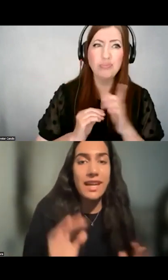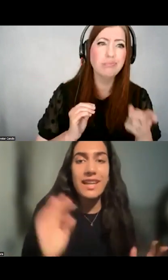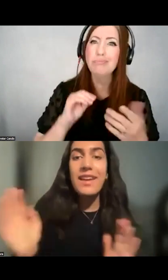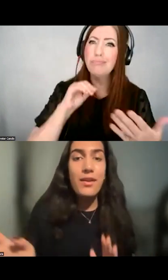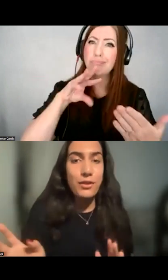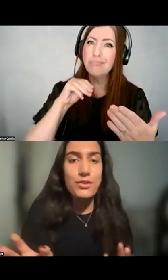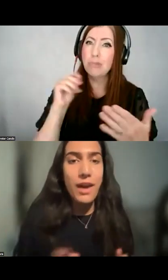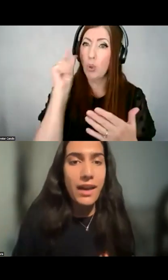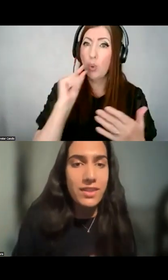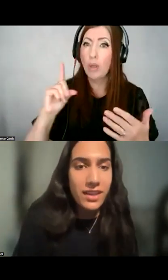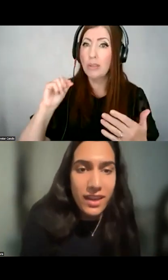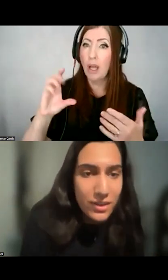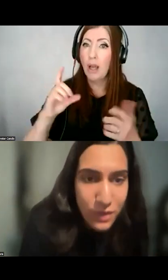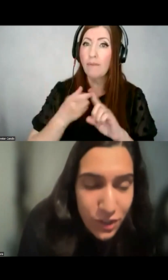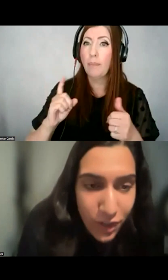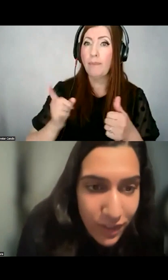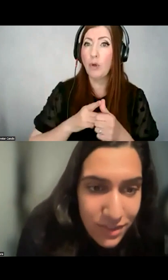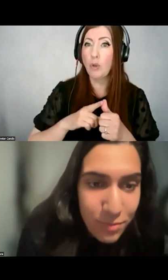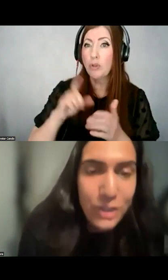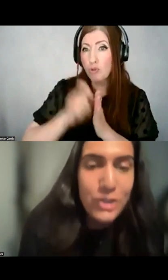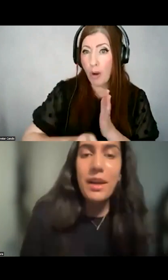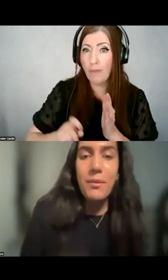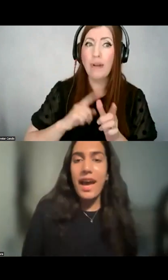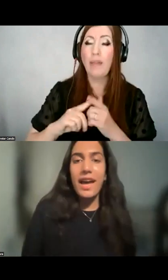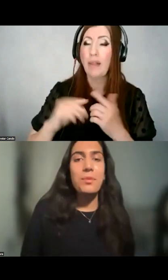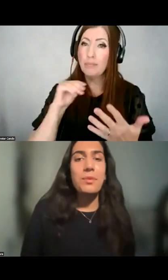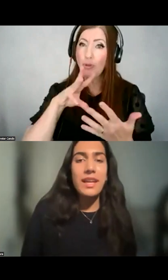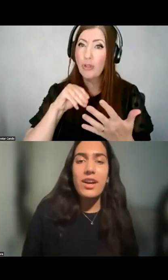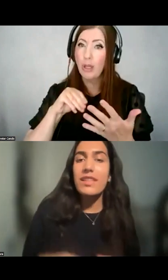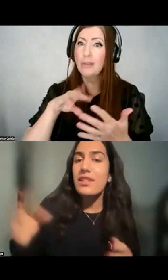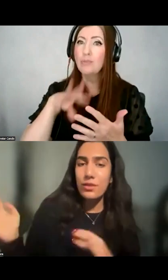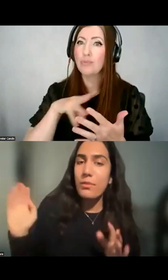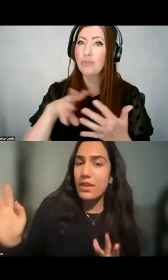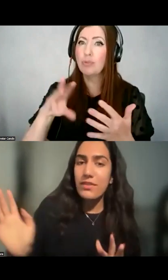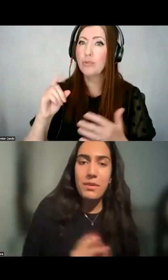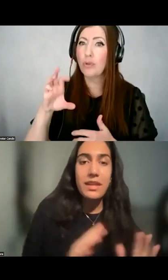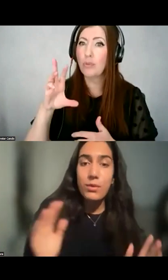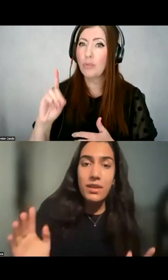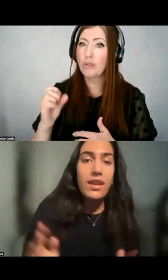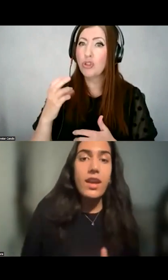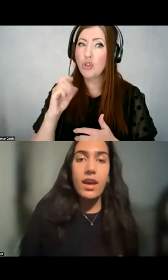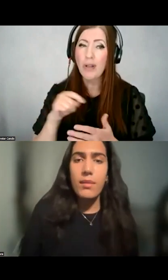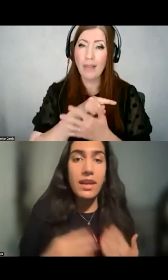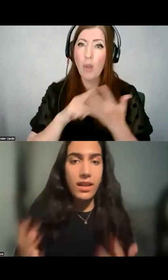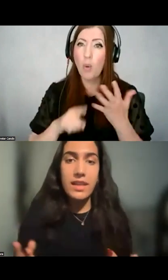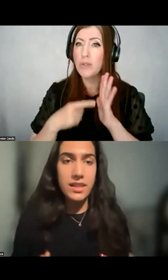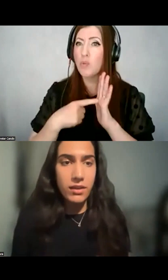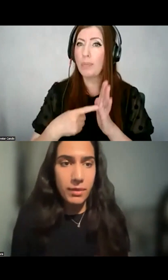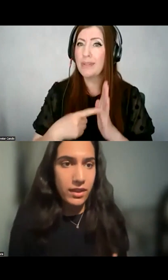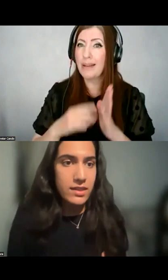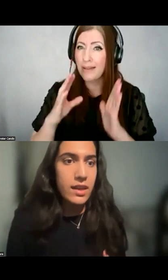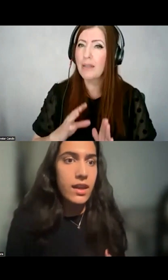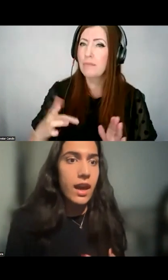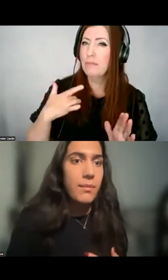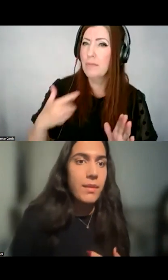initial like first draft, and then a screenshot of like a spreadsheet that we had where we were like, oh, these are the representatives that we think would be inclined to hear